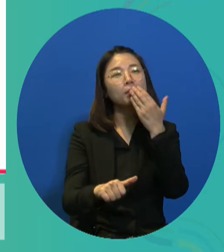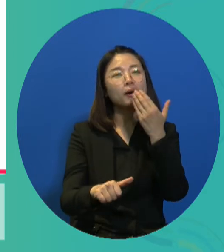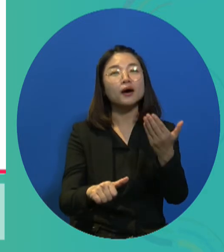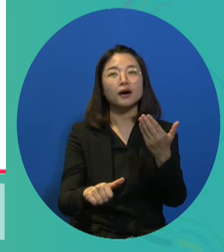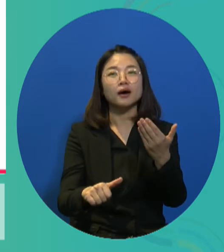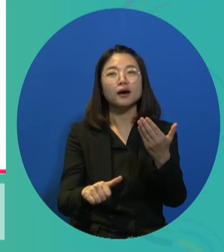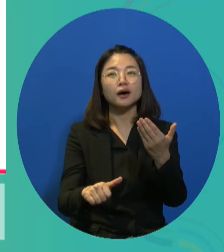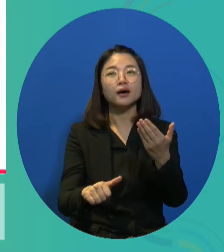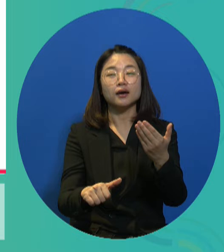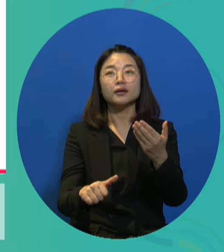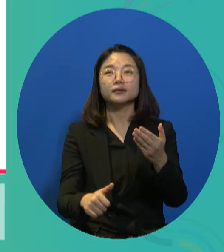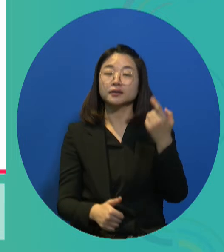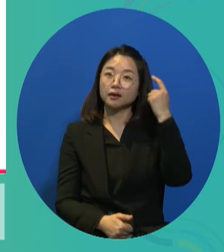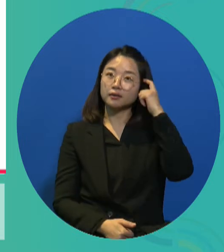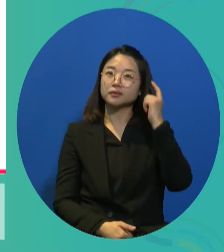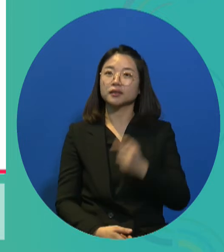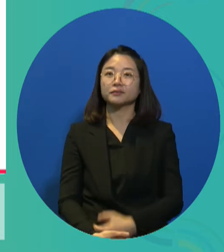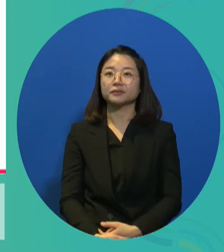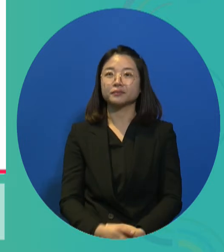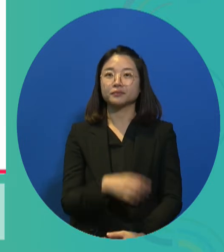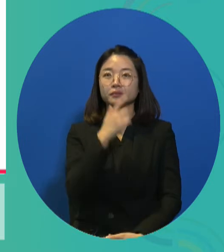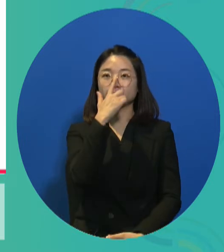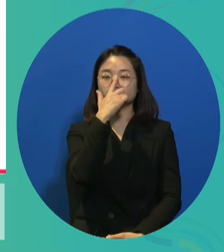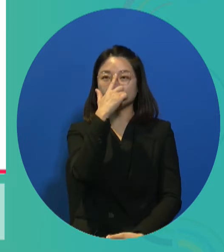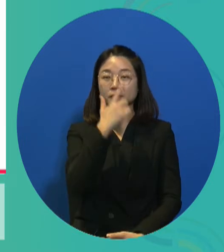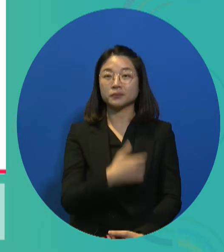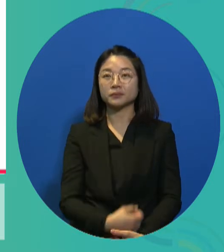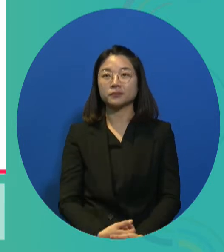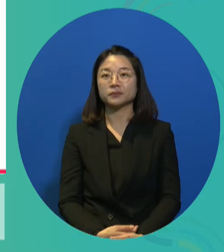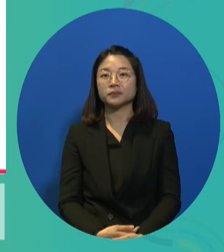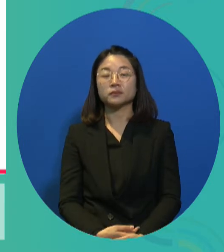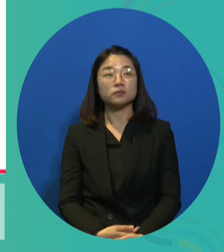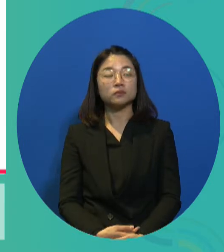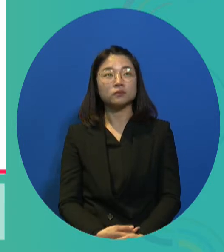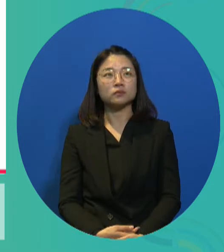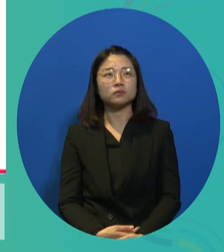would need to be complied with and would need to be respected domestically.